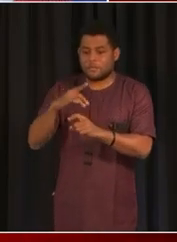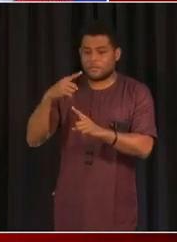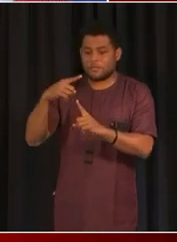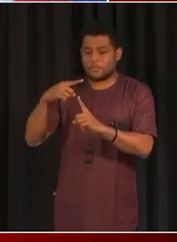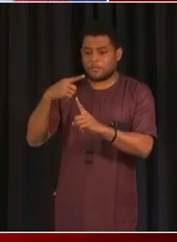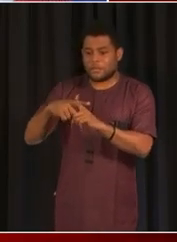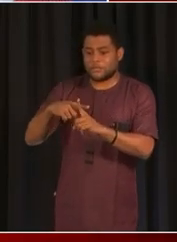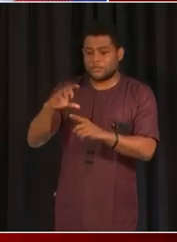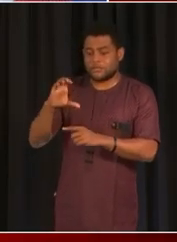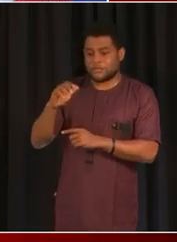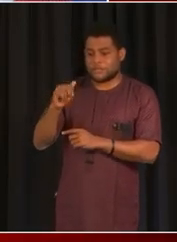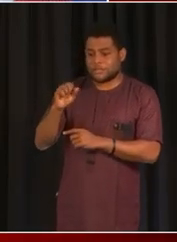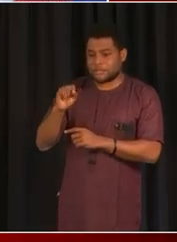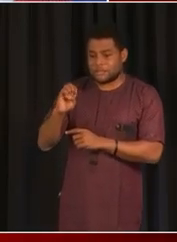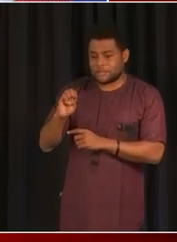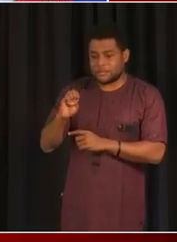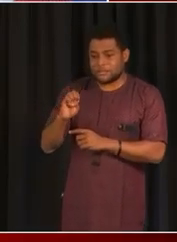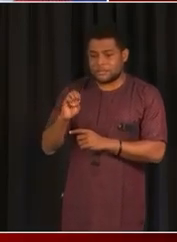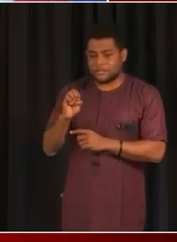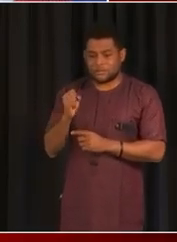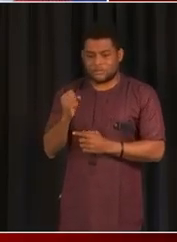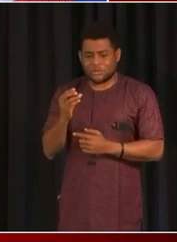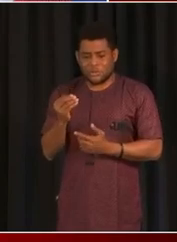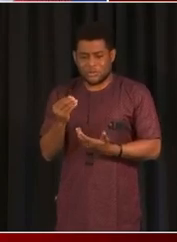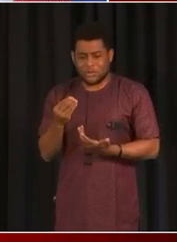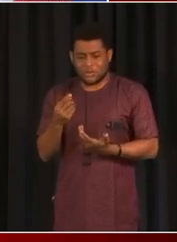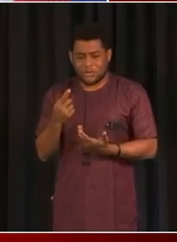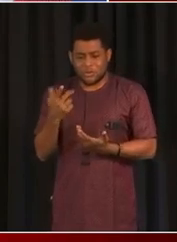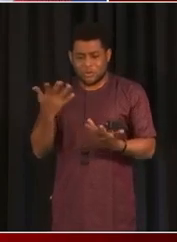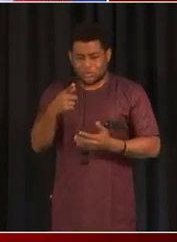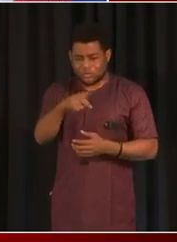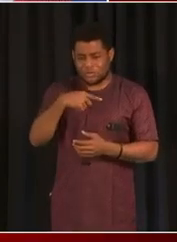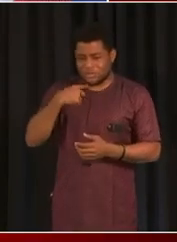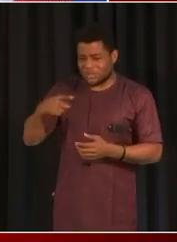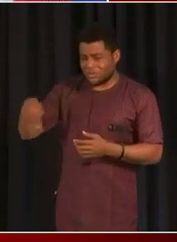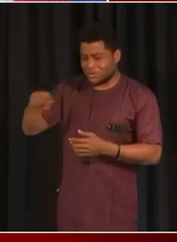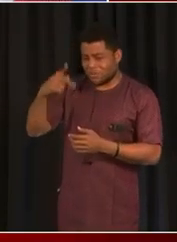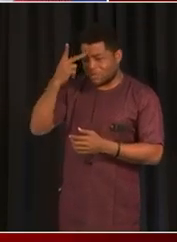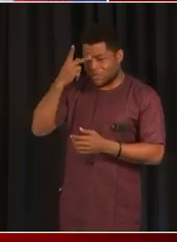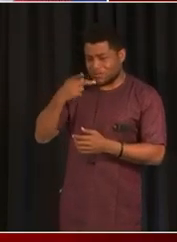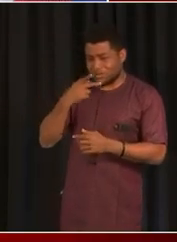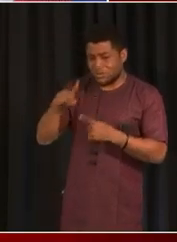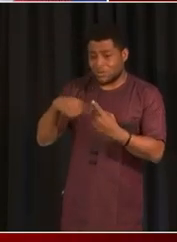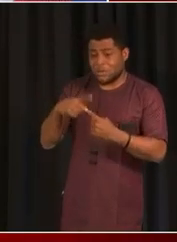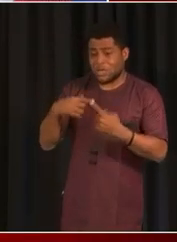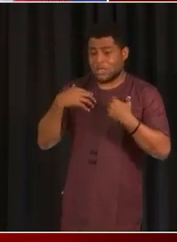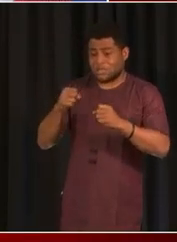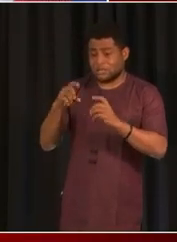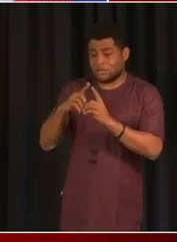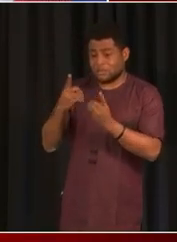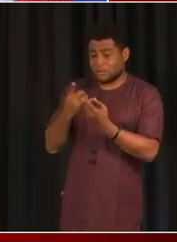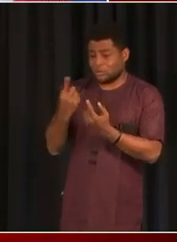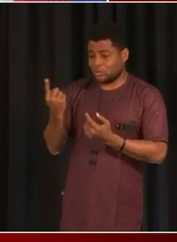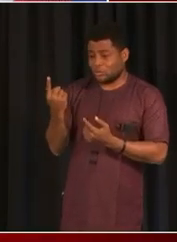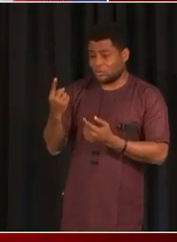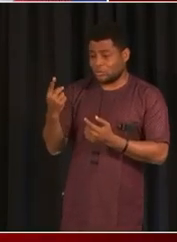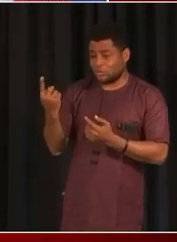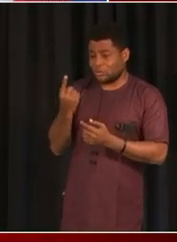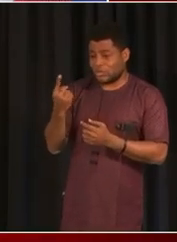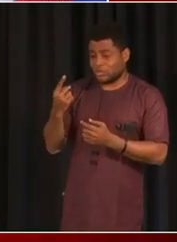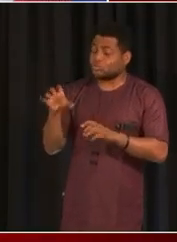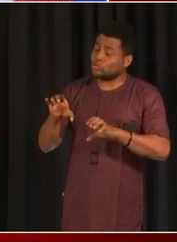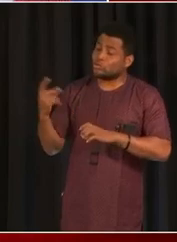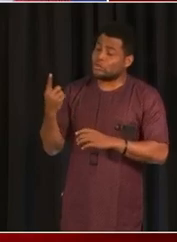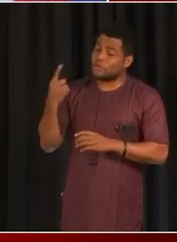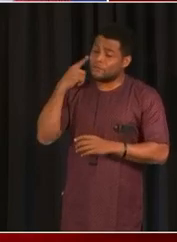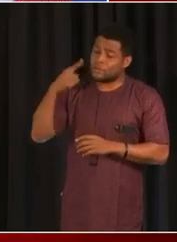students on their campuses. What you would say to those parents who are asking, when might the health department come in and do something about it? Let